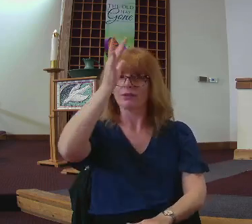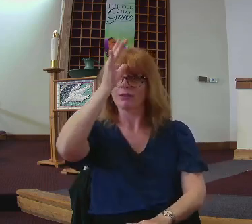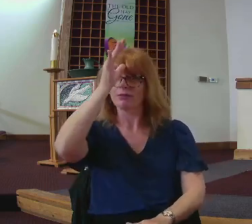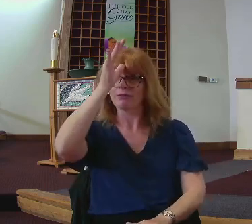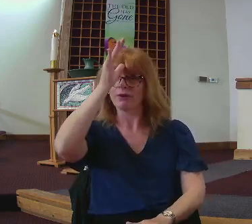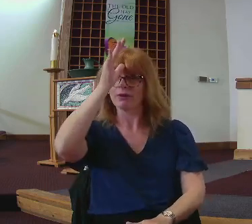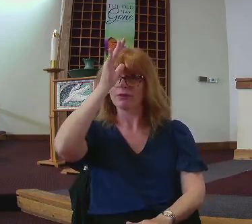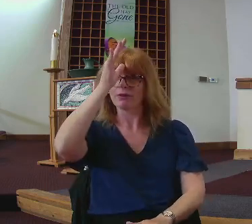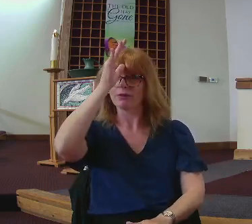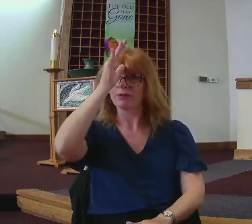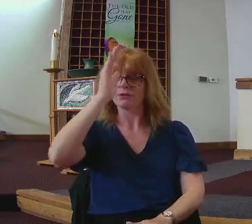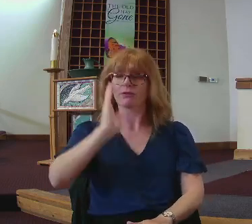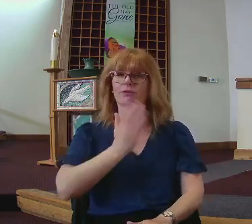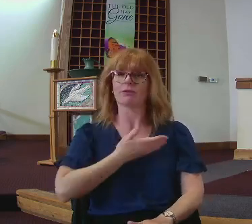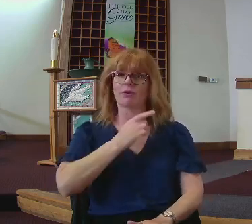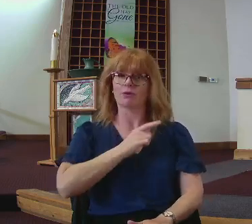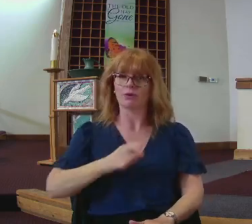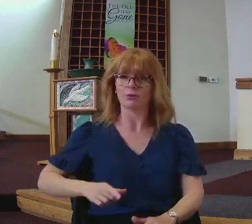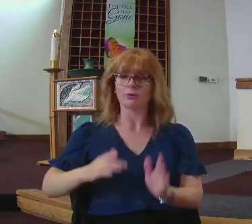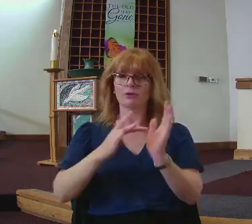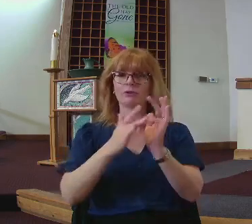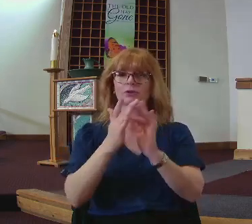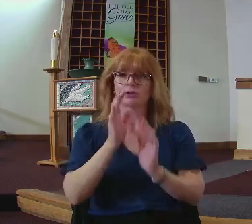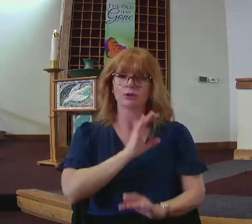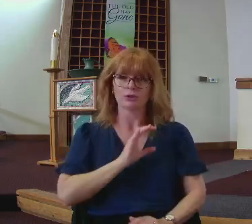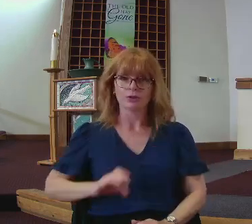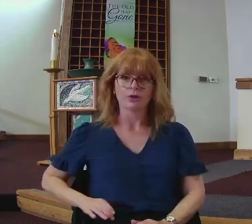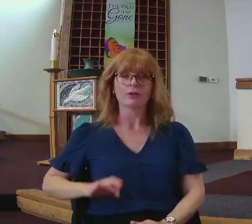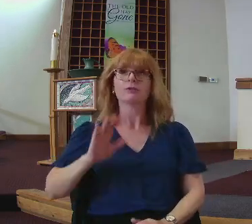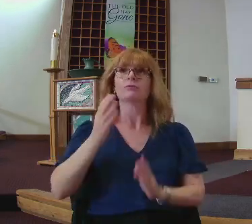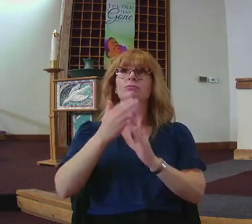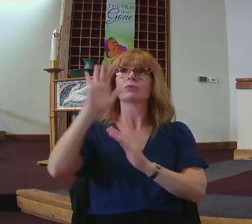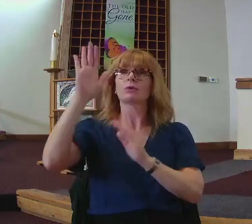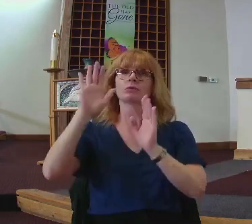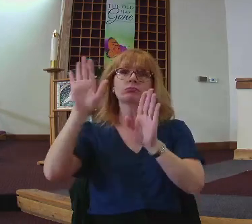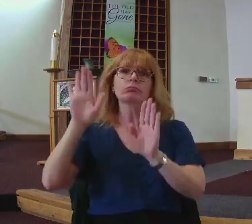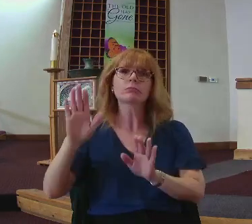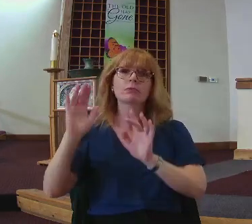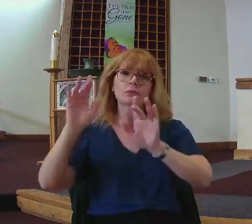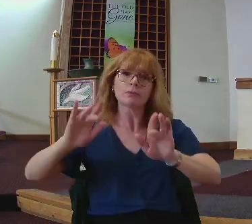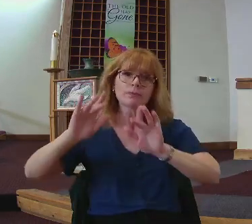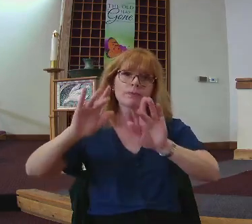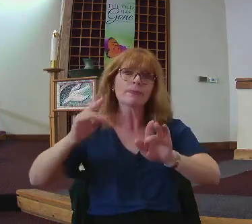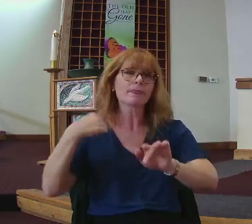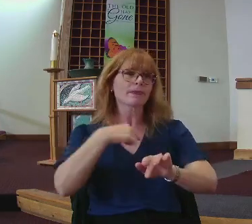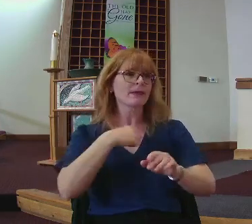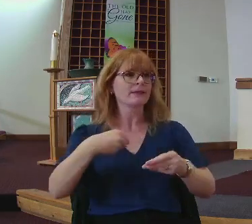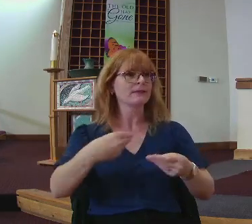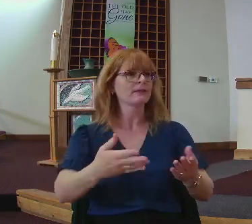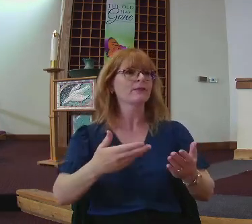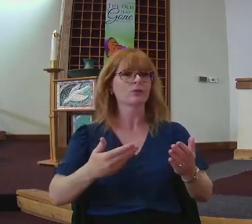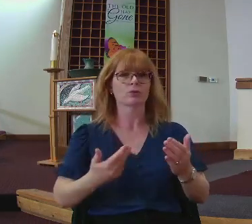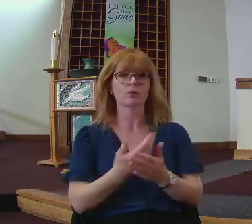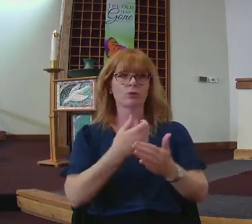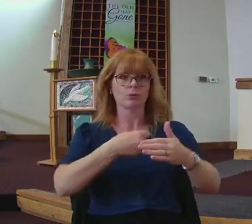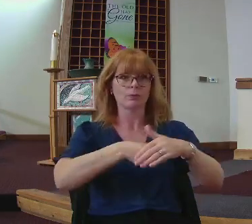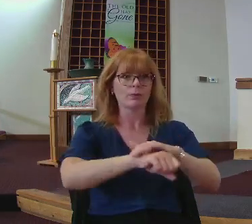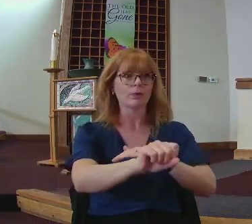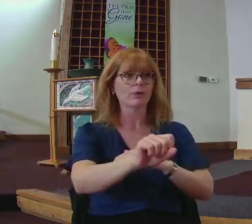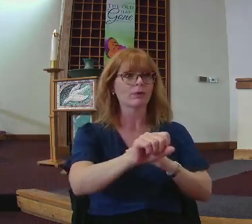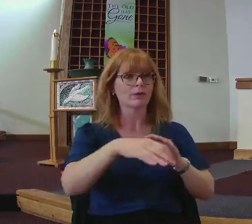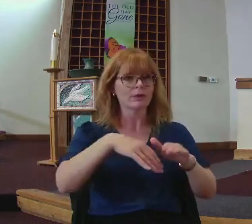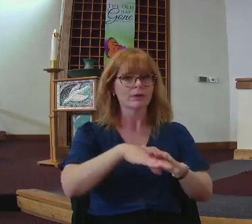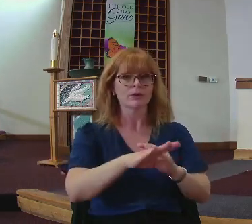Lord Jesus Christ. By his great mercy, he has given us a new birth into a living